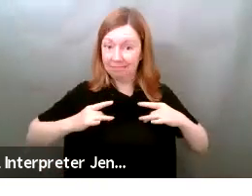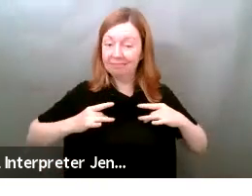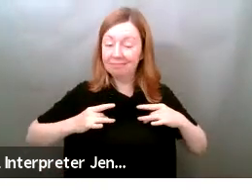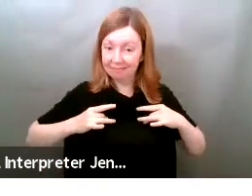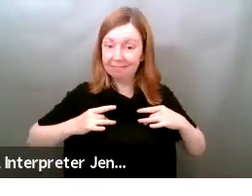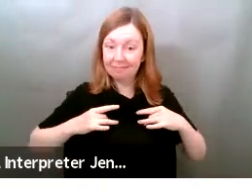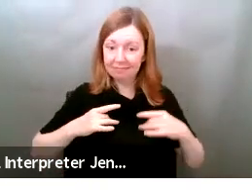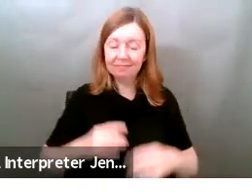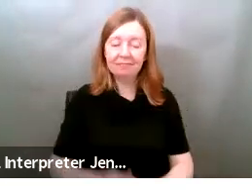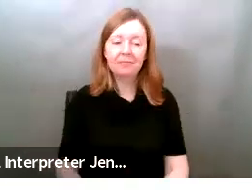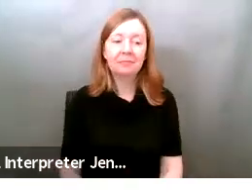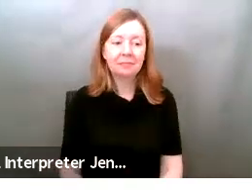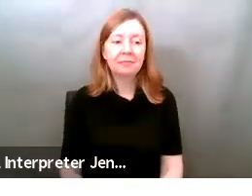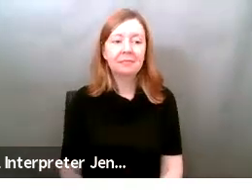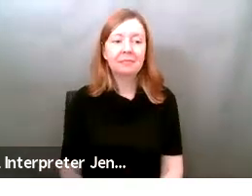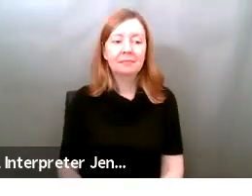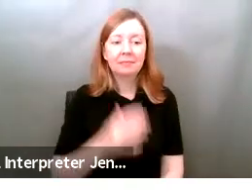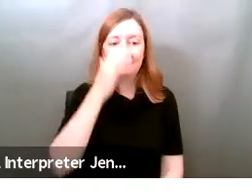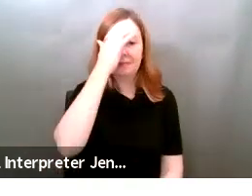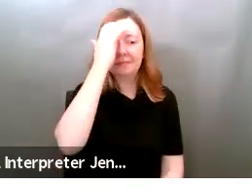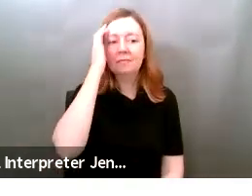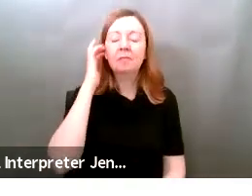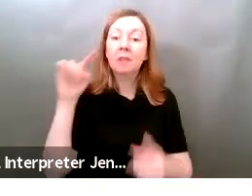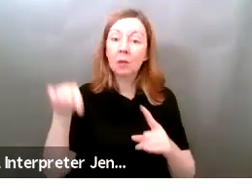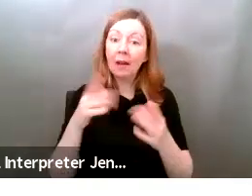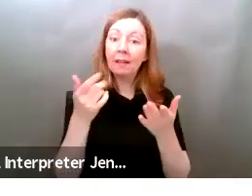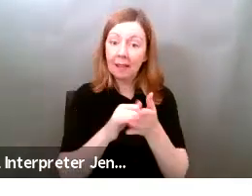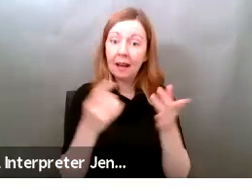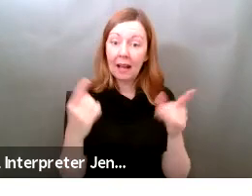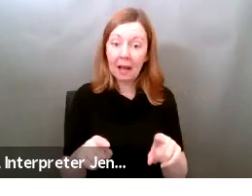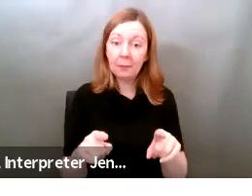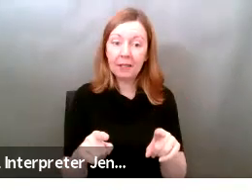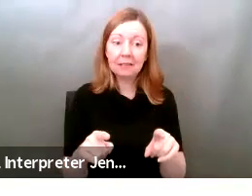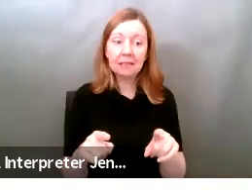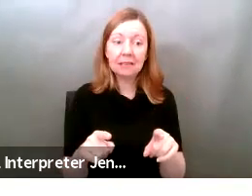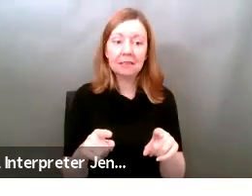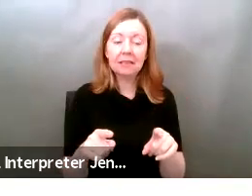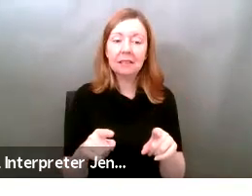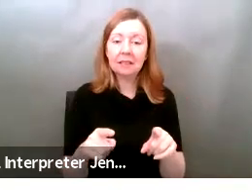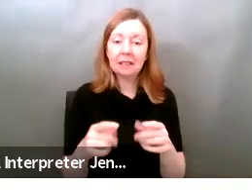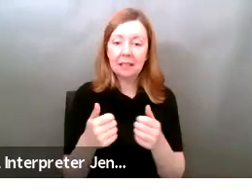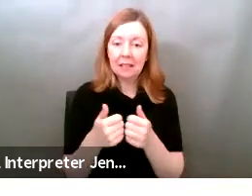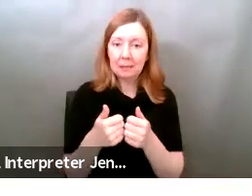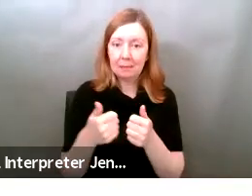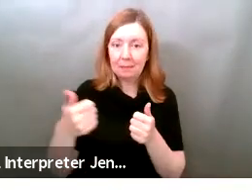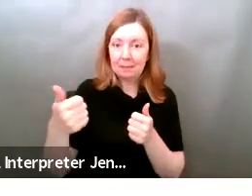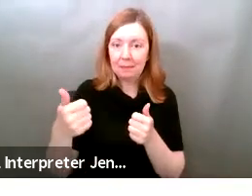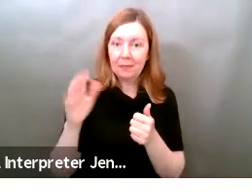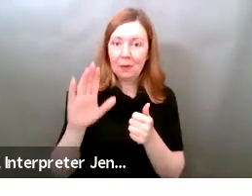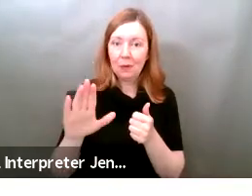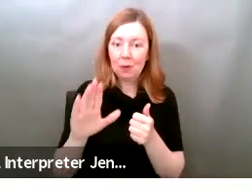in your community. When it does that, though, it does it by staying far, far away from your own